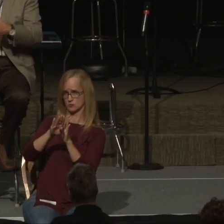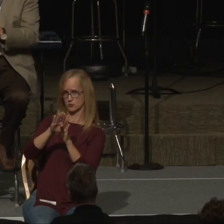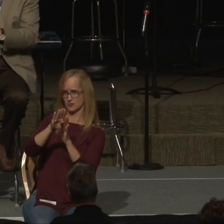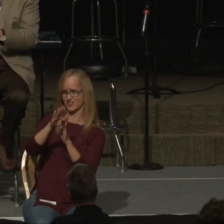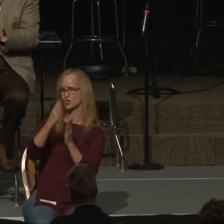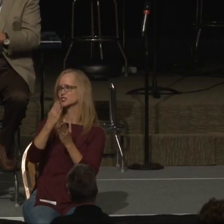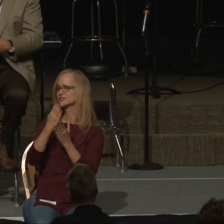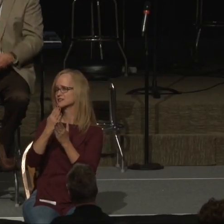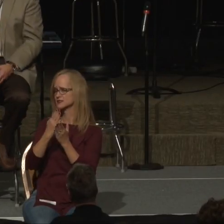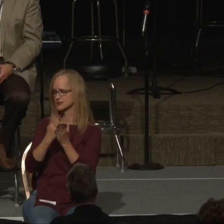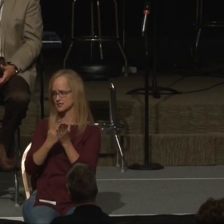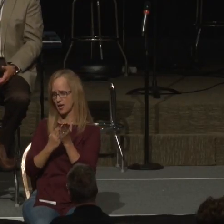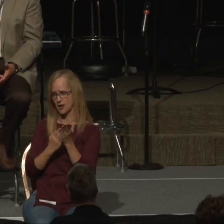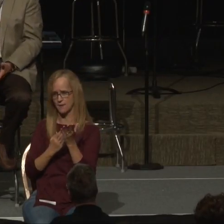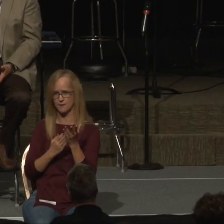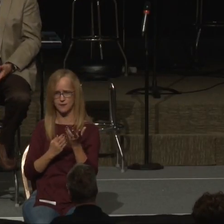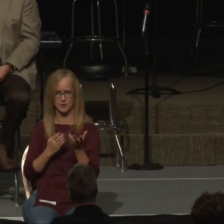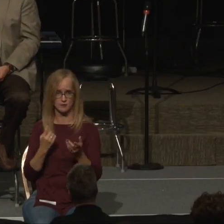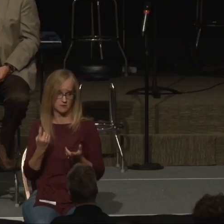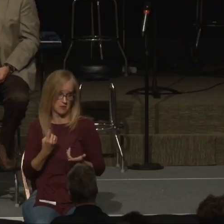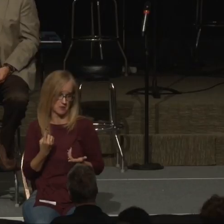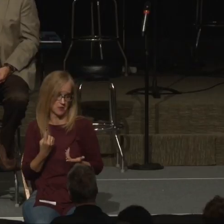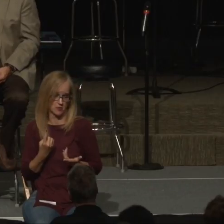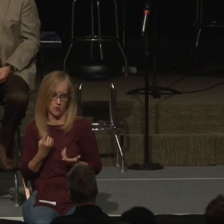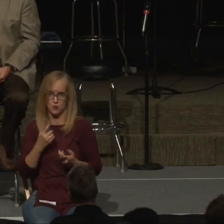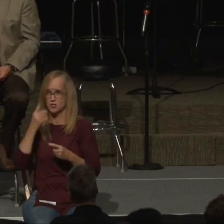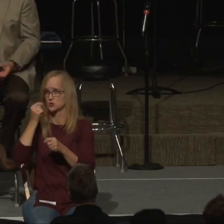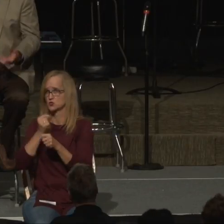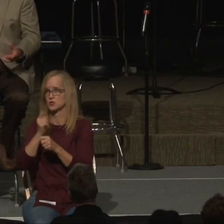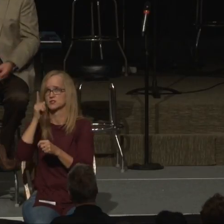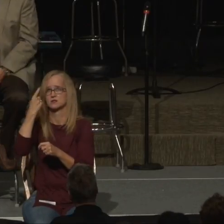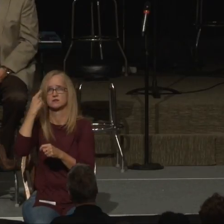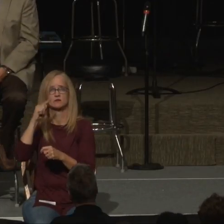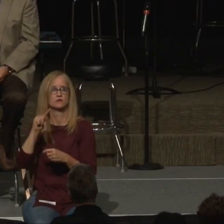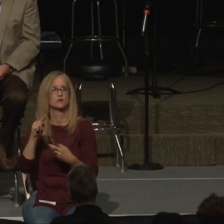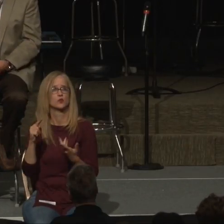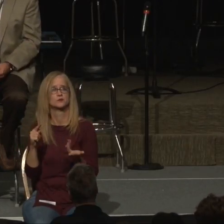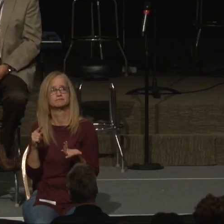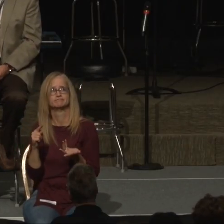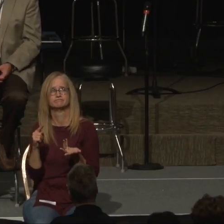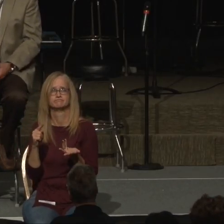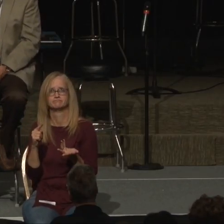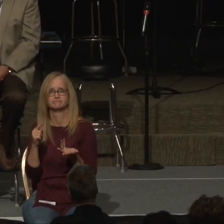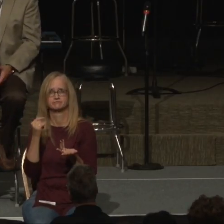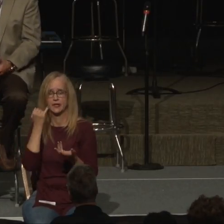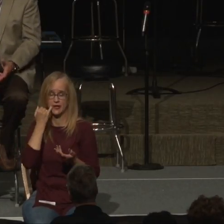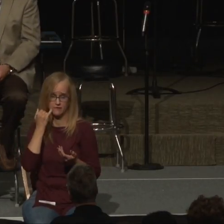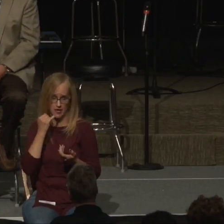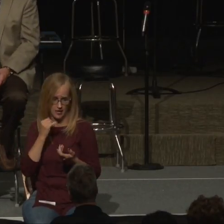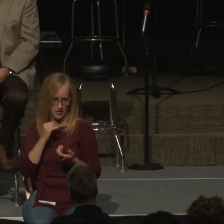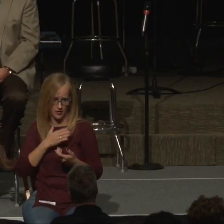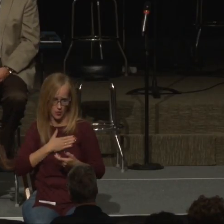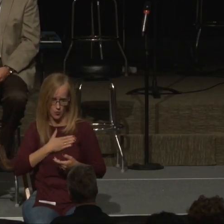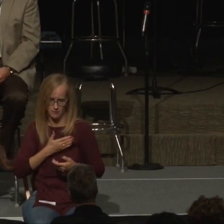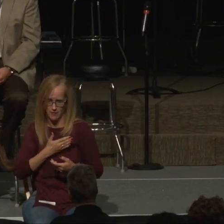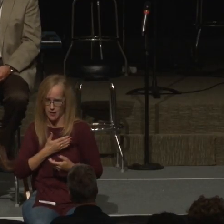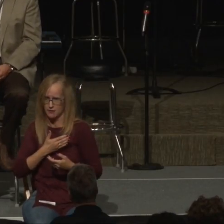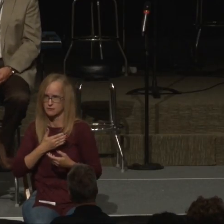And there's some, man, all they can maybe do is just trust him for, if I repent and trust, he'll save